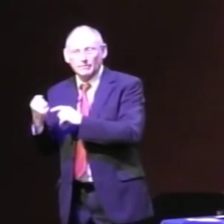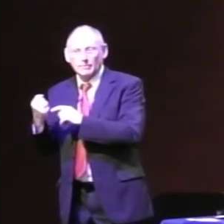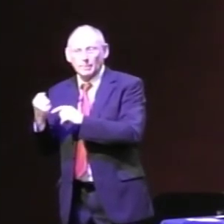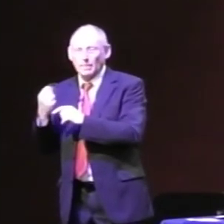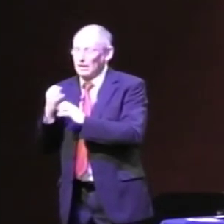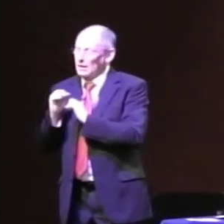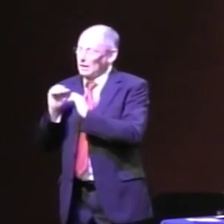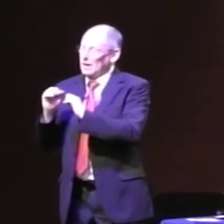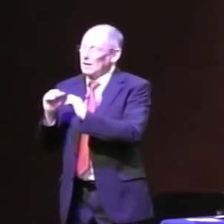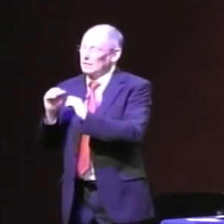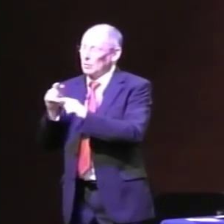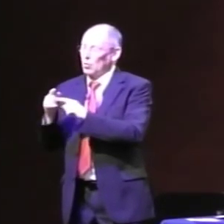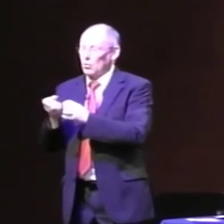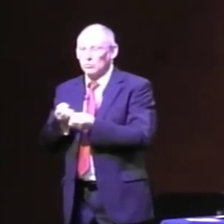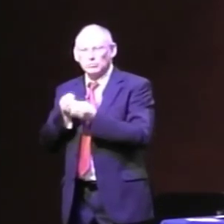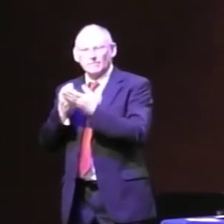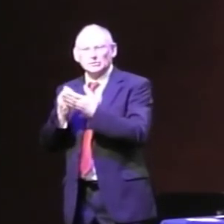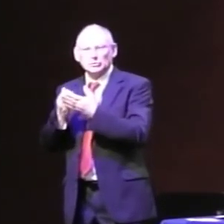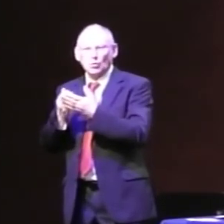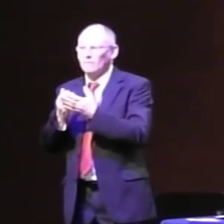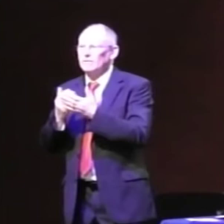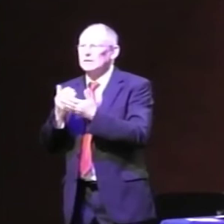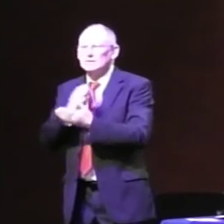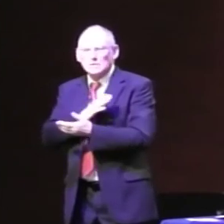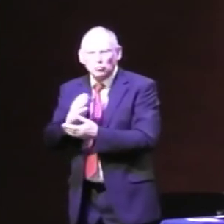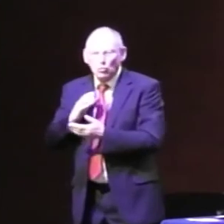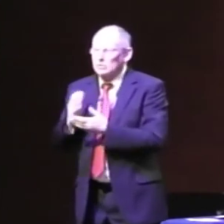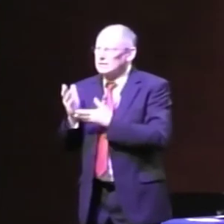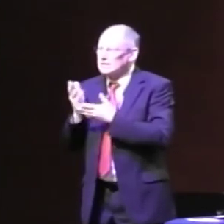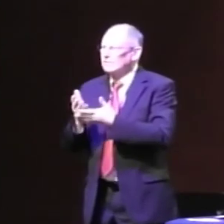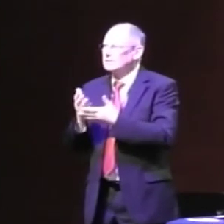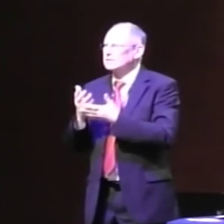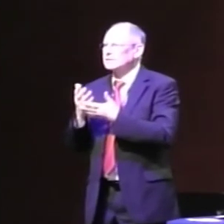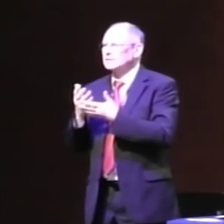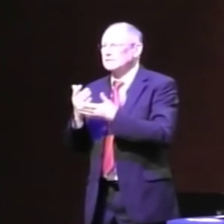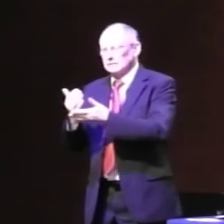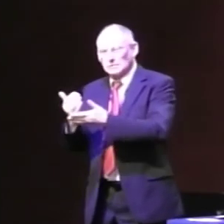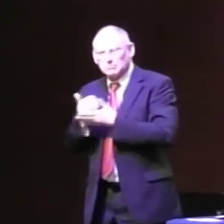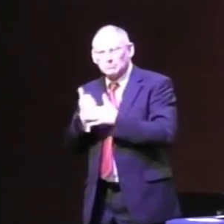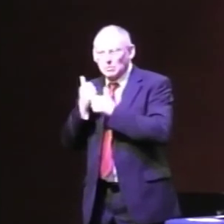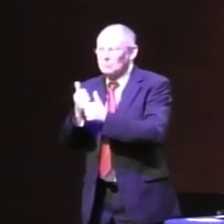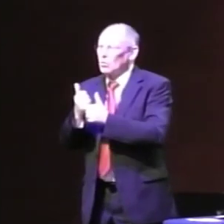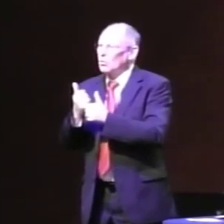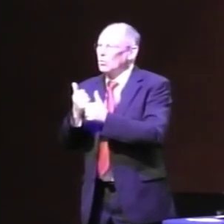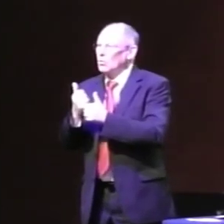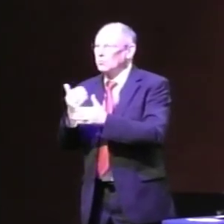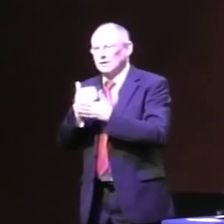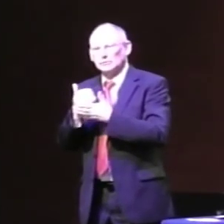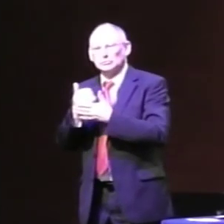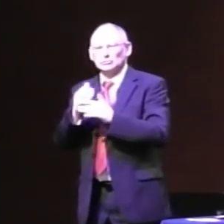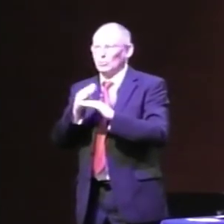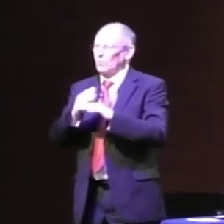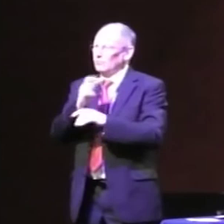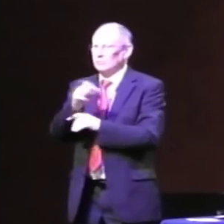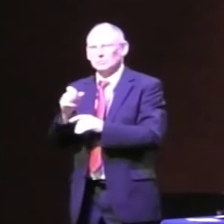and their owners have in the provision of security services and support services involved in the protection of citizens of Scotland and the